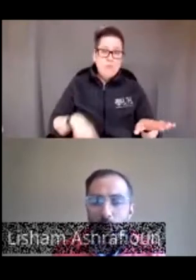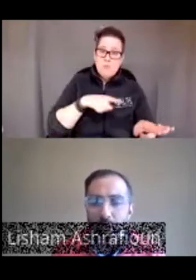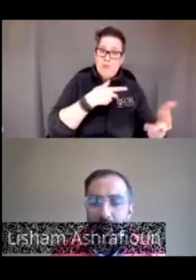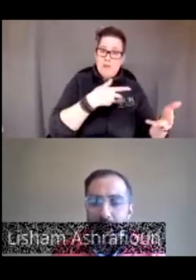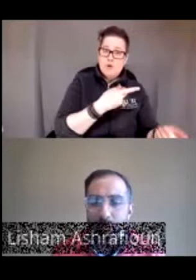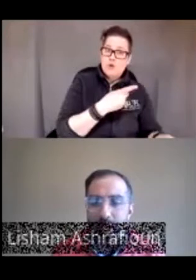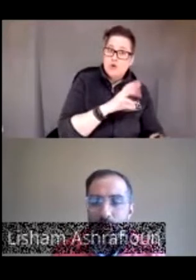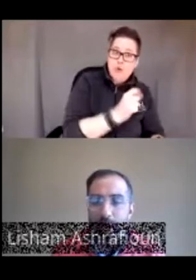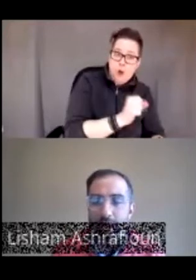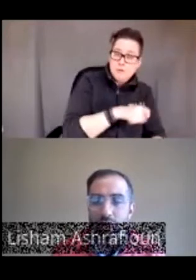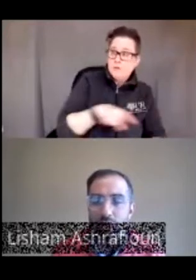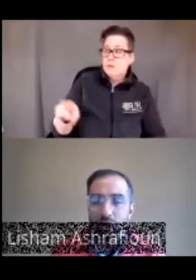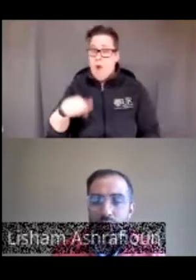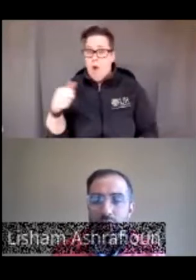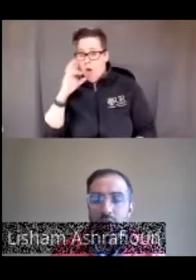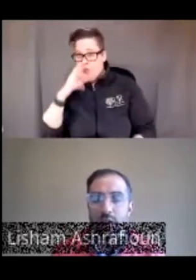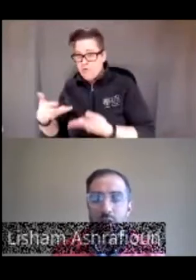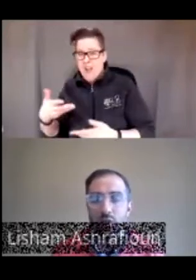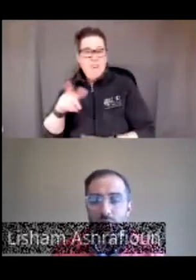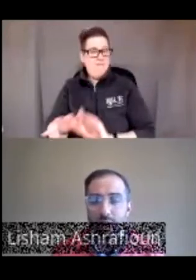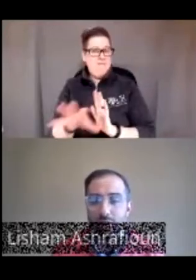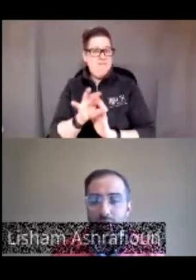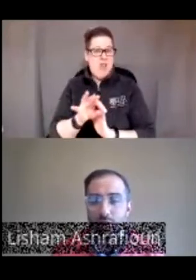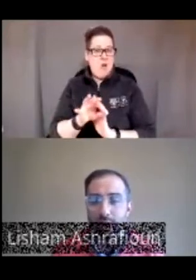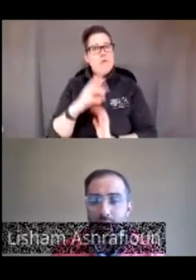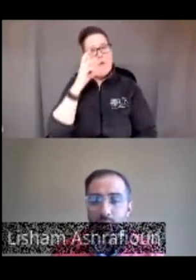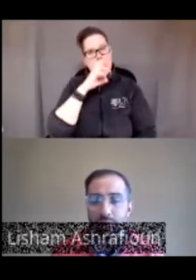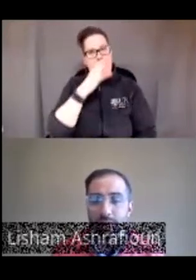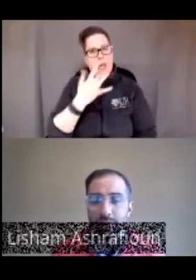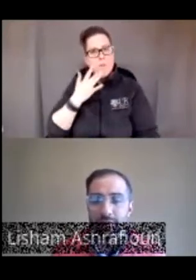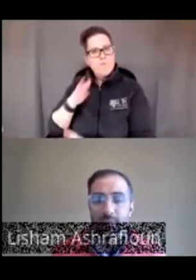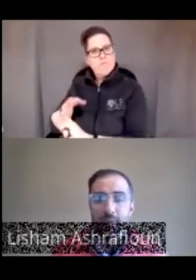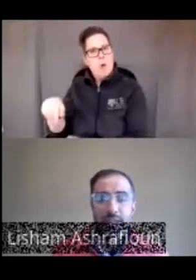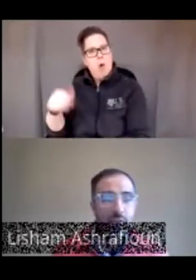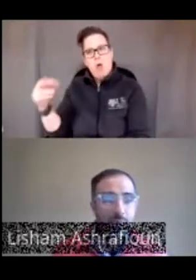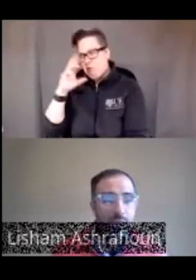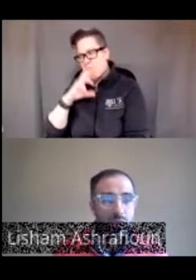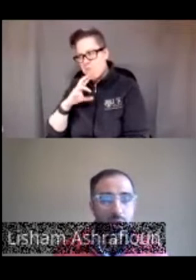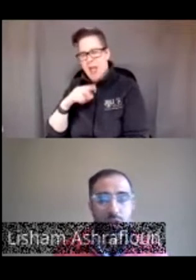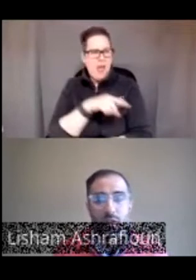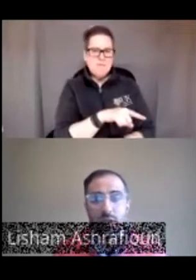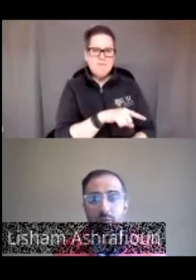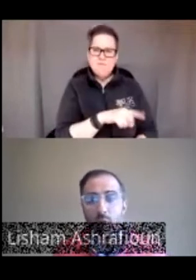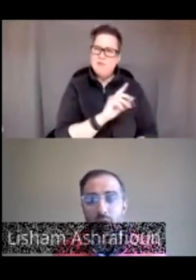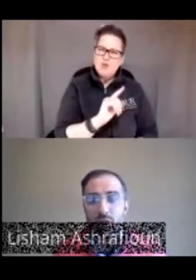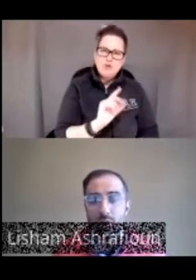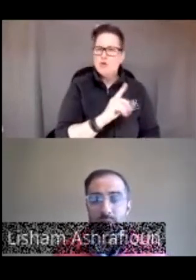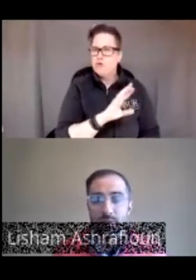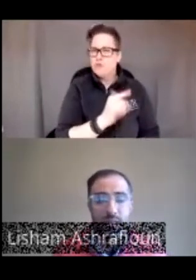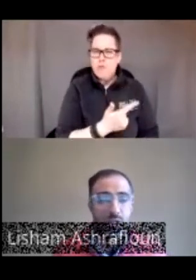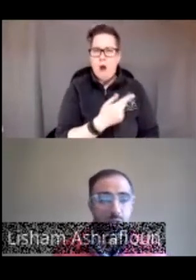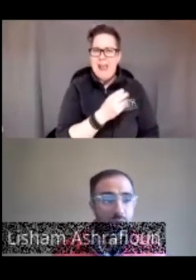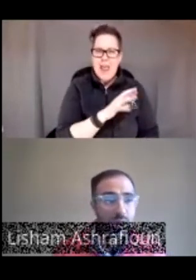And so what they found was that rats chose social interactions over heroin and methamphetamine self-administration in forced